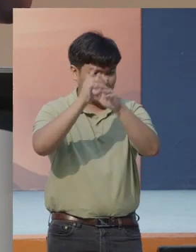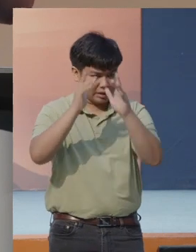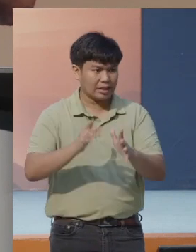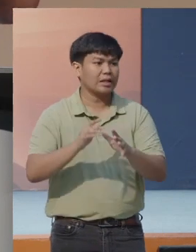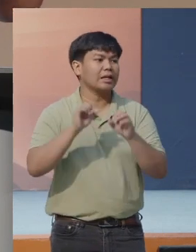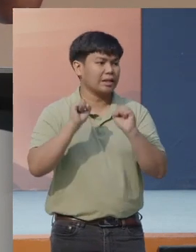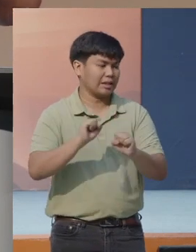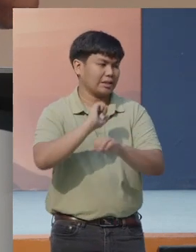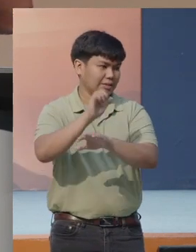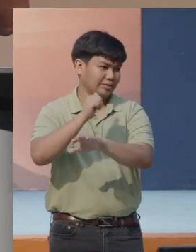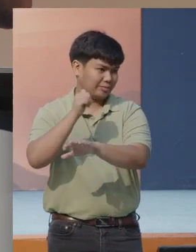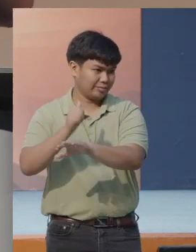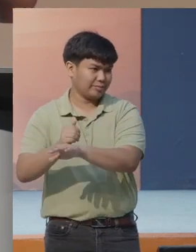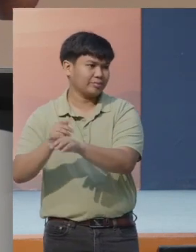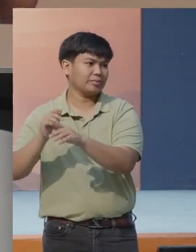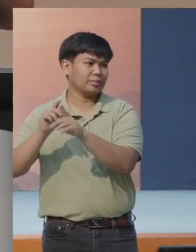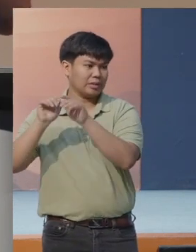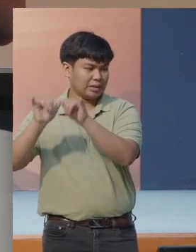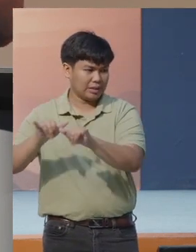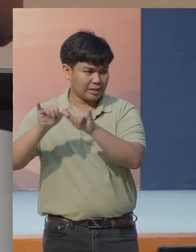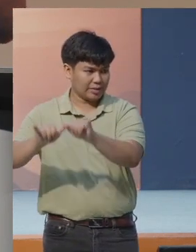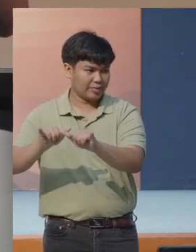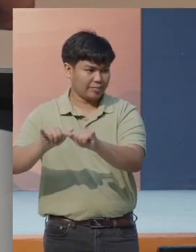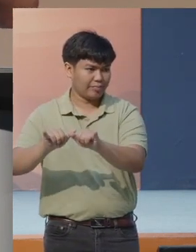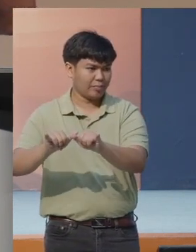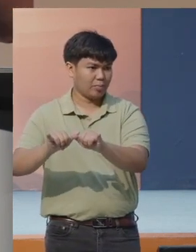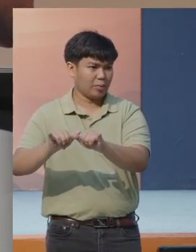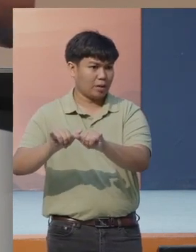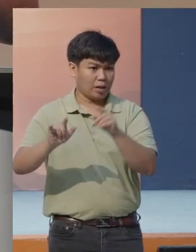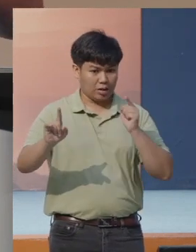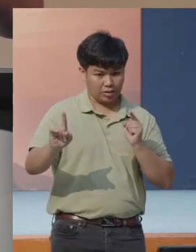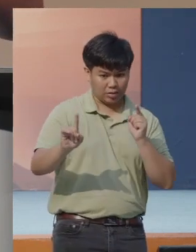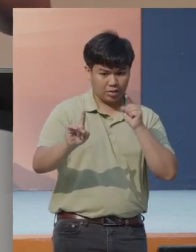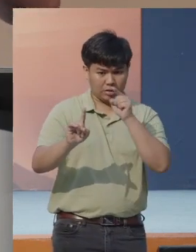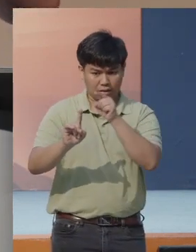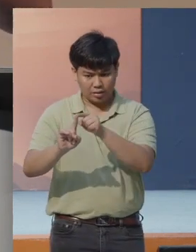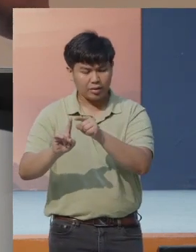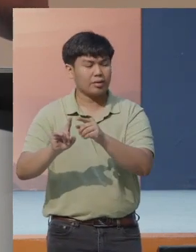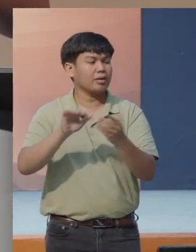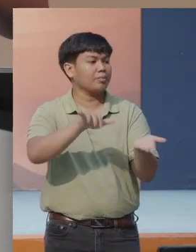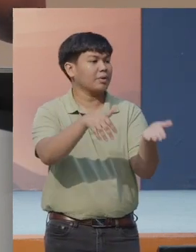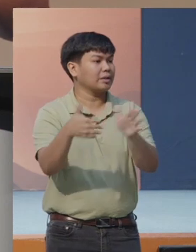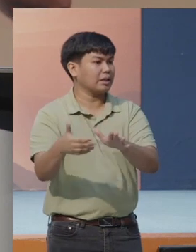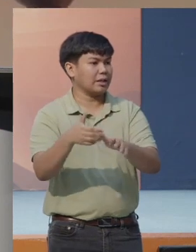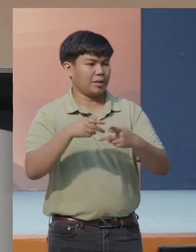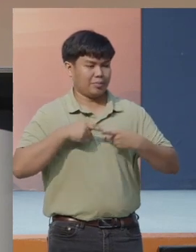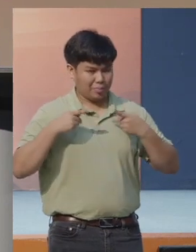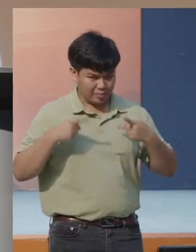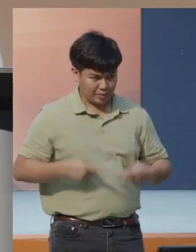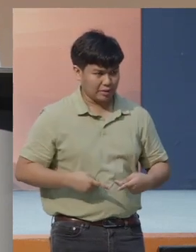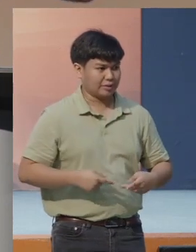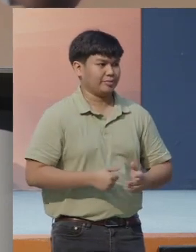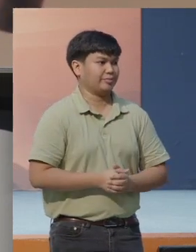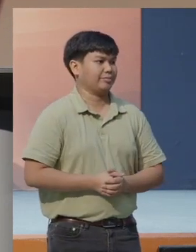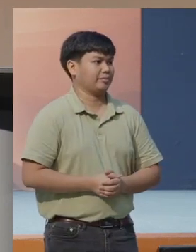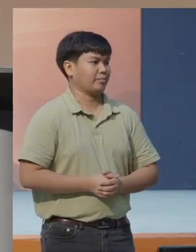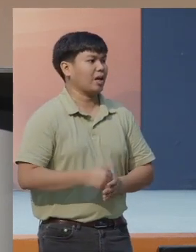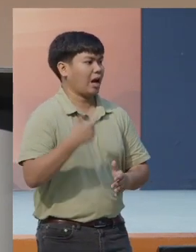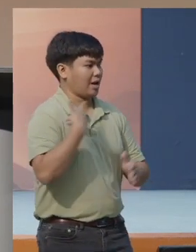in it until the death of the high priest who was anointed with holy oil.